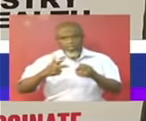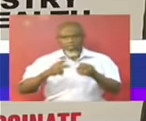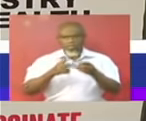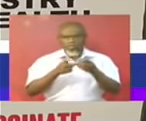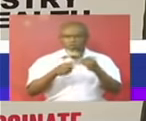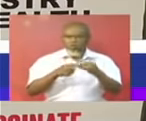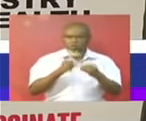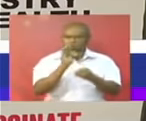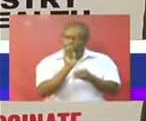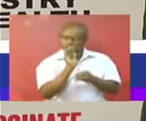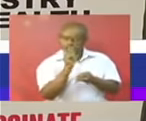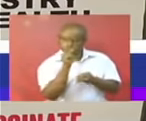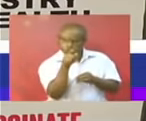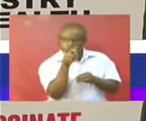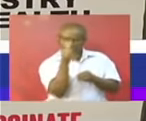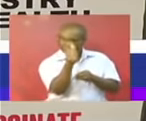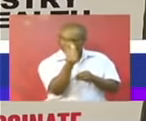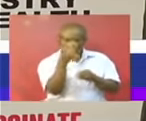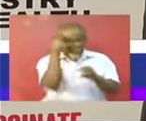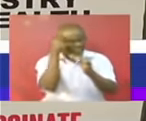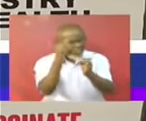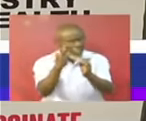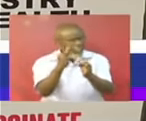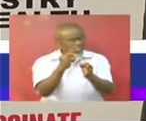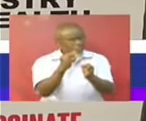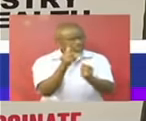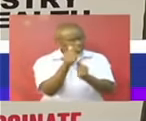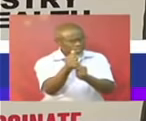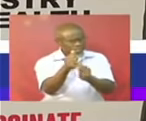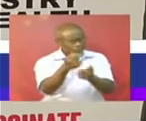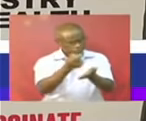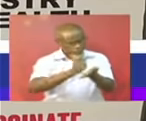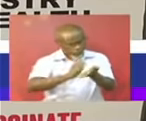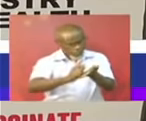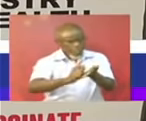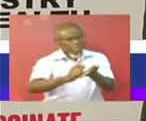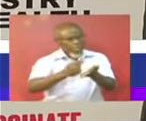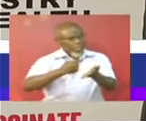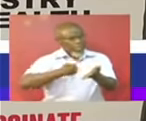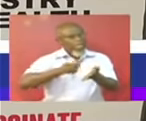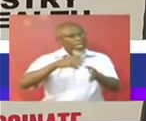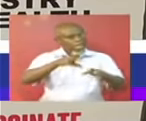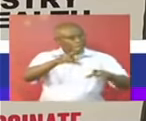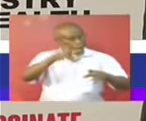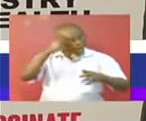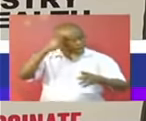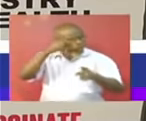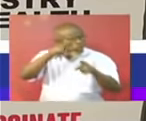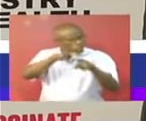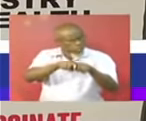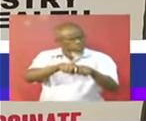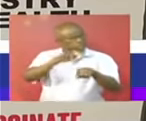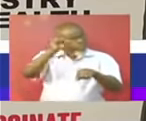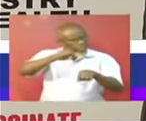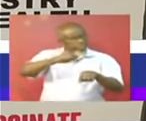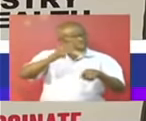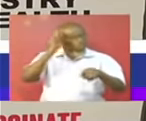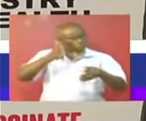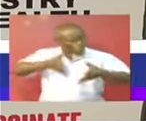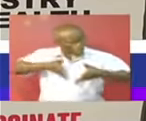against COVID-19. And I appreciate that may be a concern for many, but in medicine, we're moving towards shared decision making where